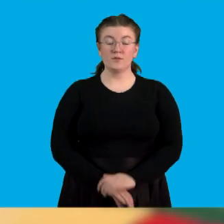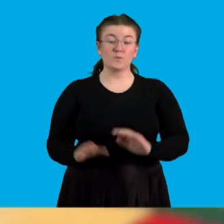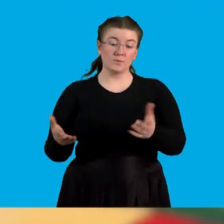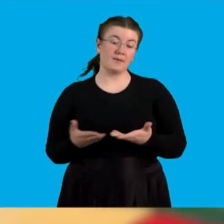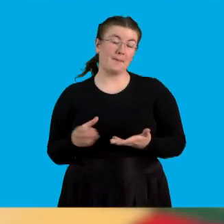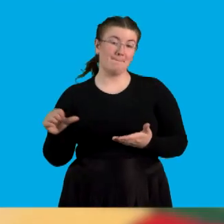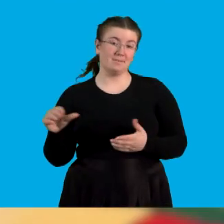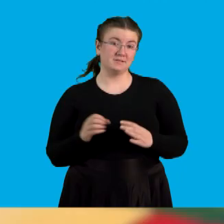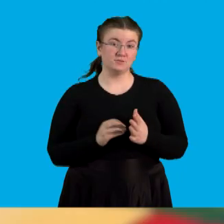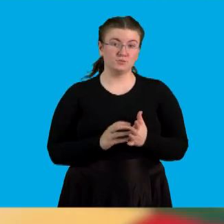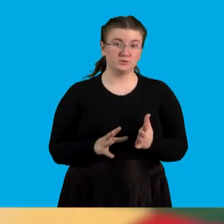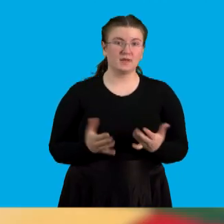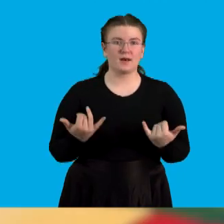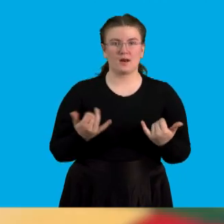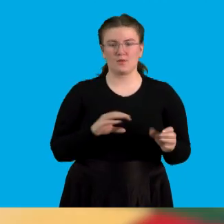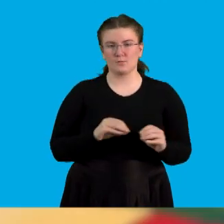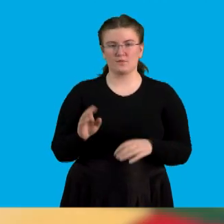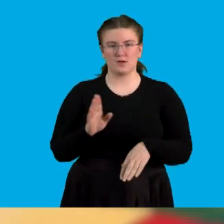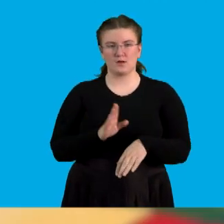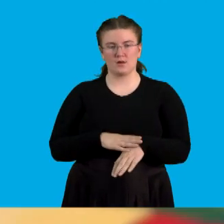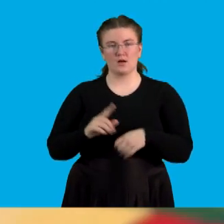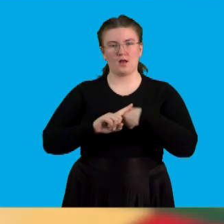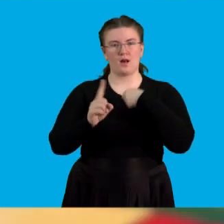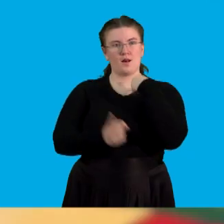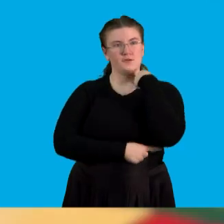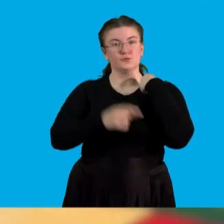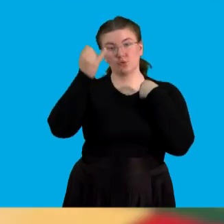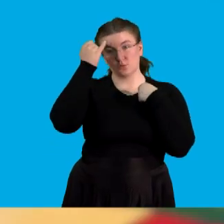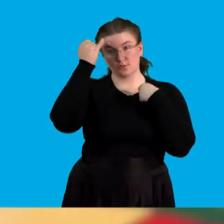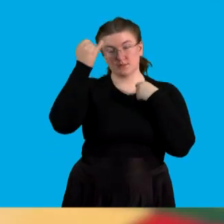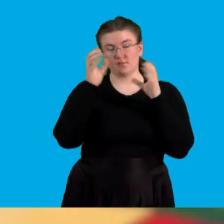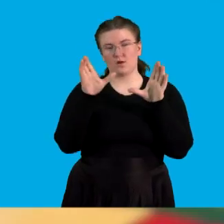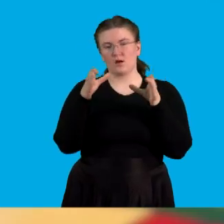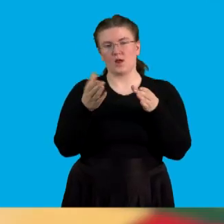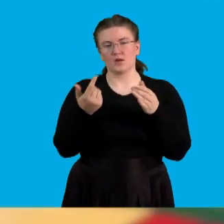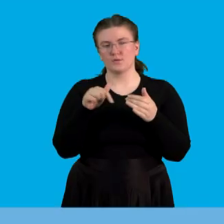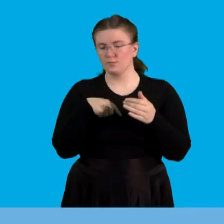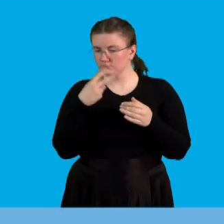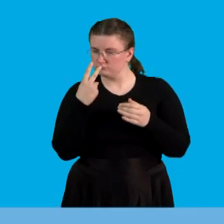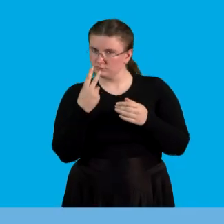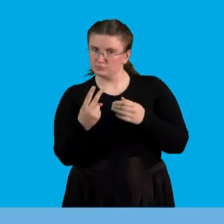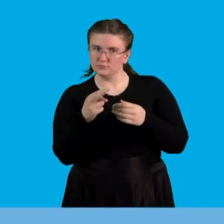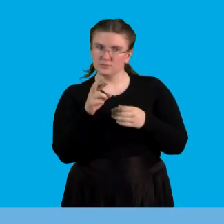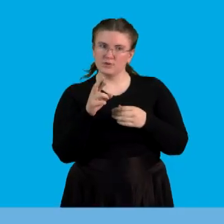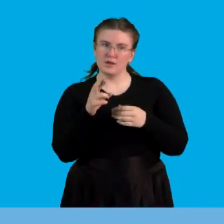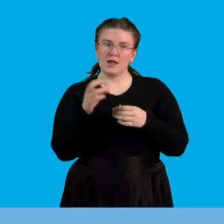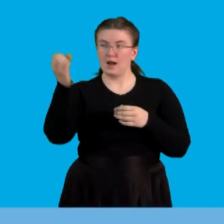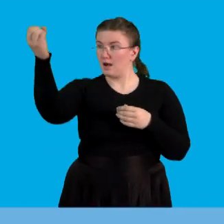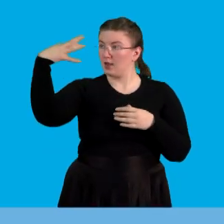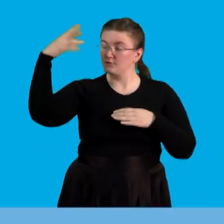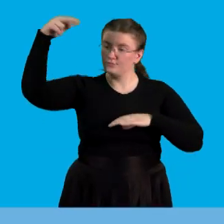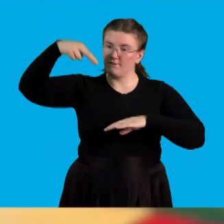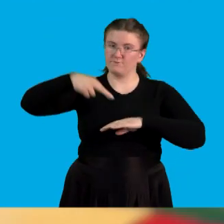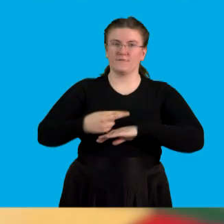Welcome back, learners. So now moving on to the last concept of this lesson, that's now looking at the refraction of light in more